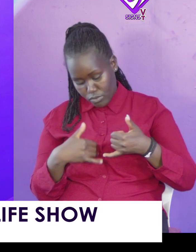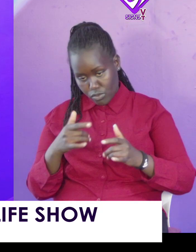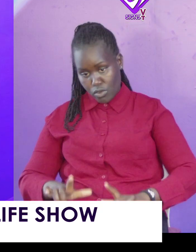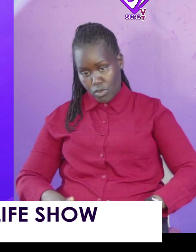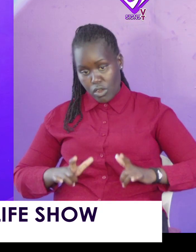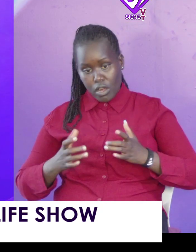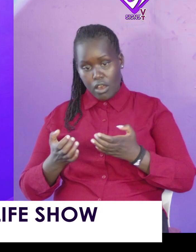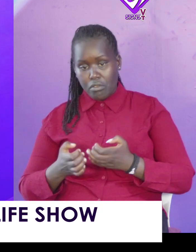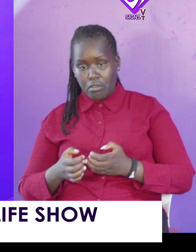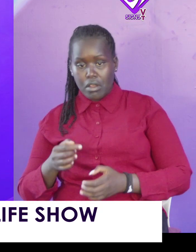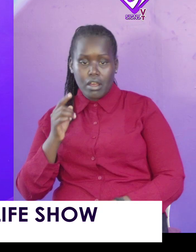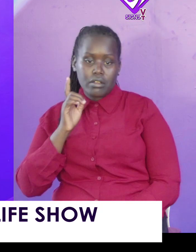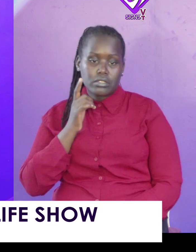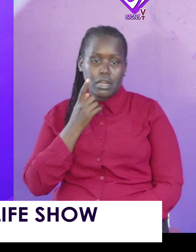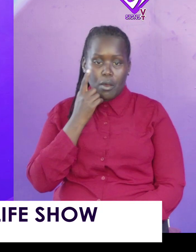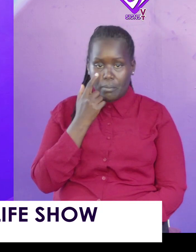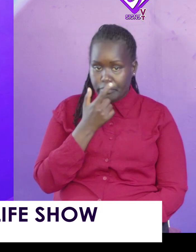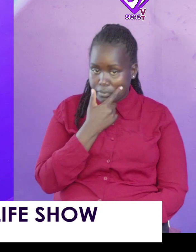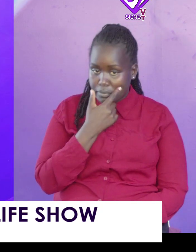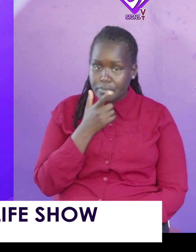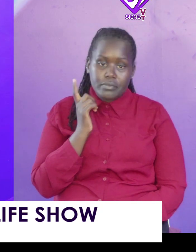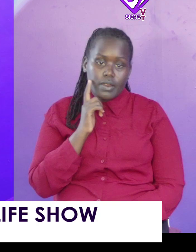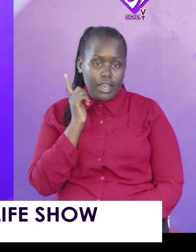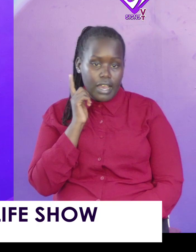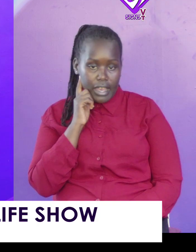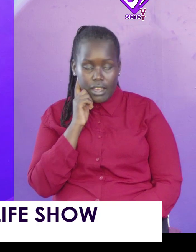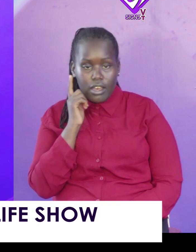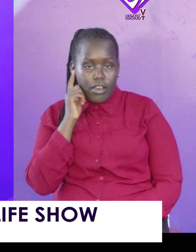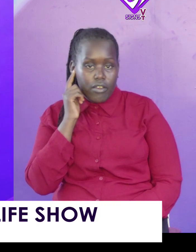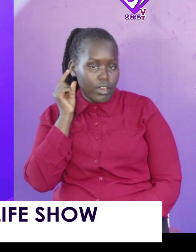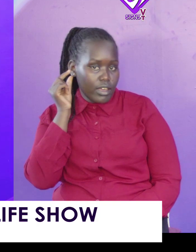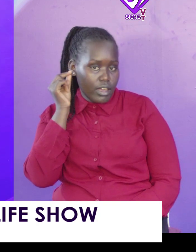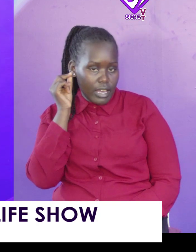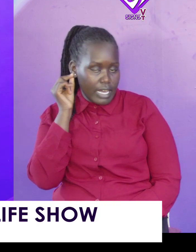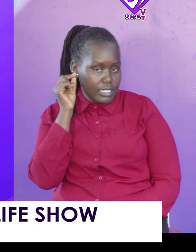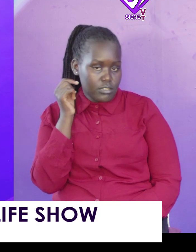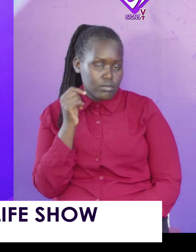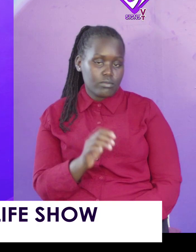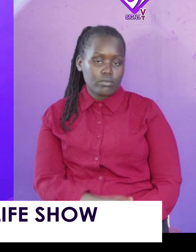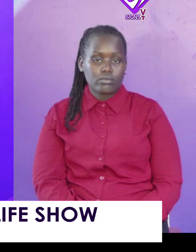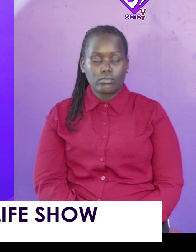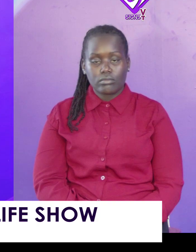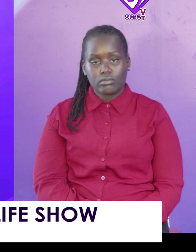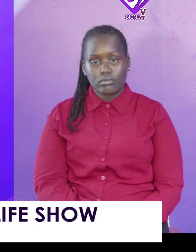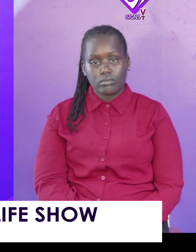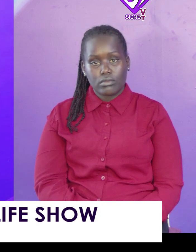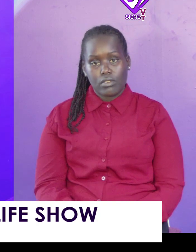those eyes. You don't need those feet. You don't need what you think you need so much. There is life ahead of